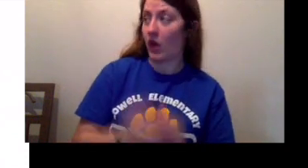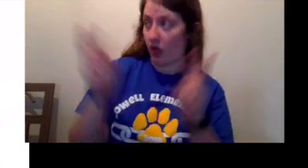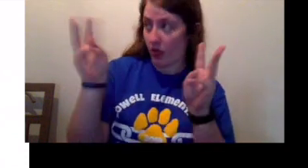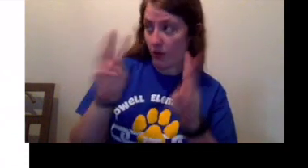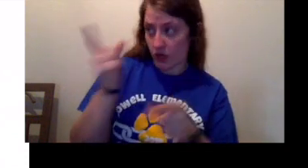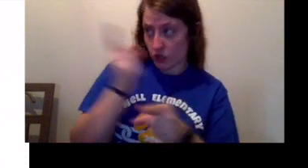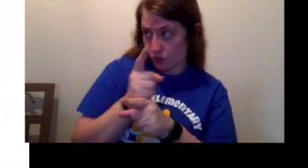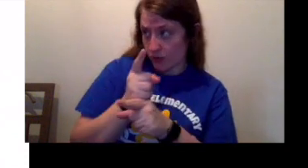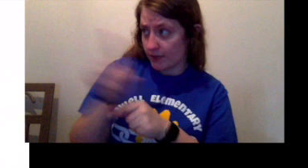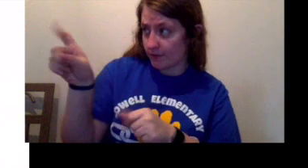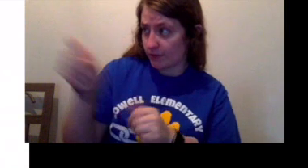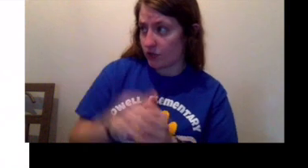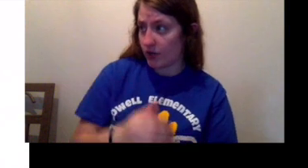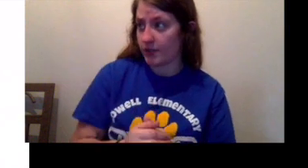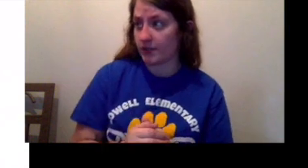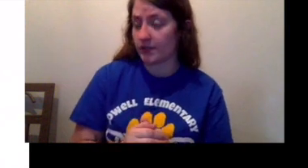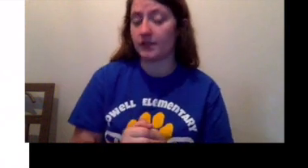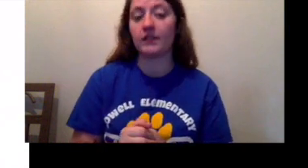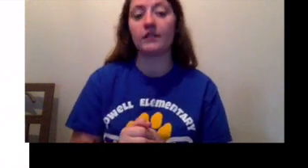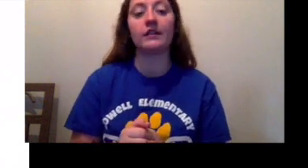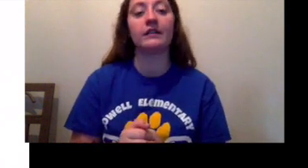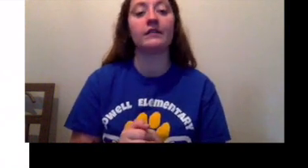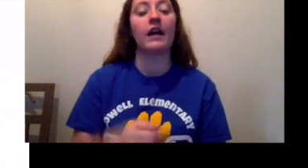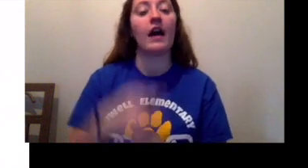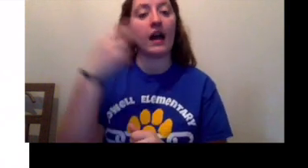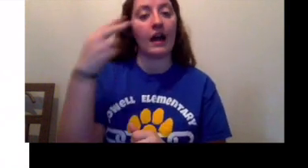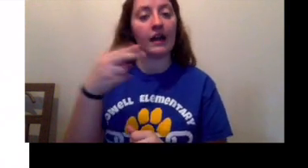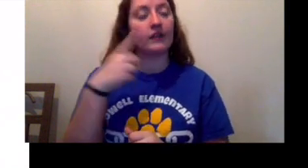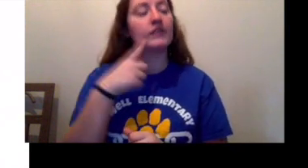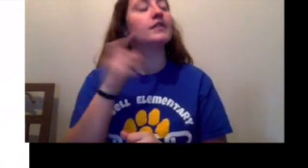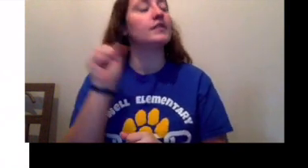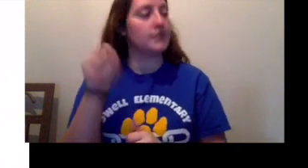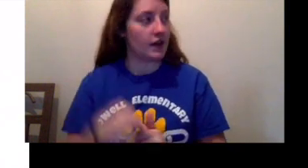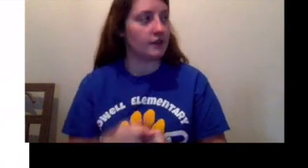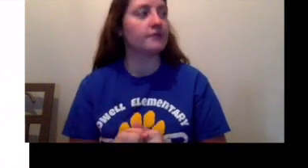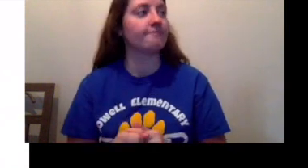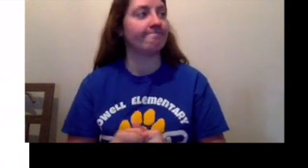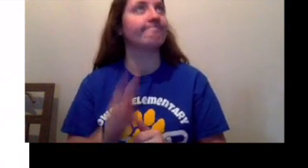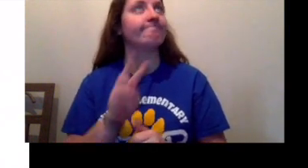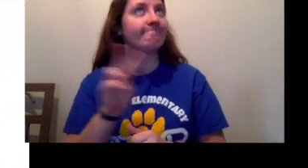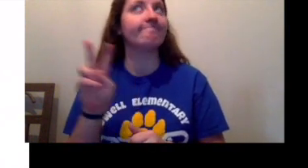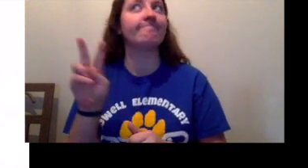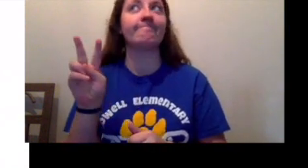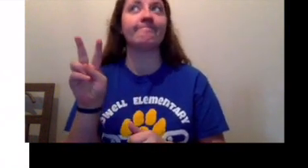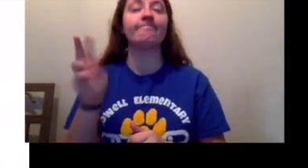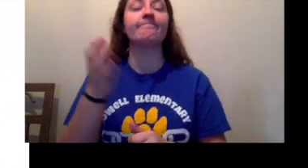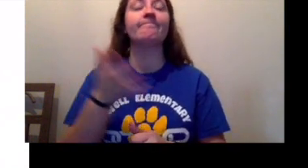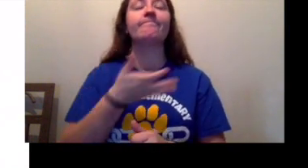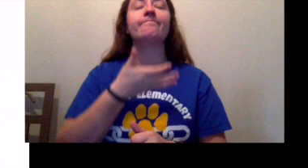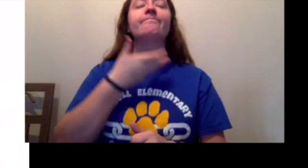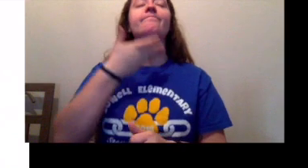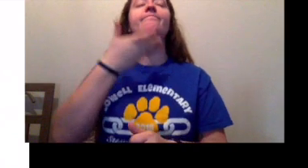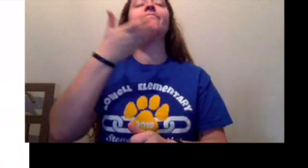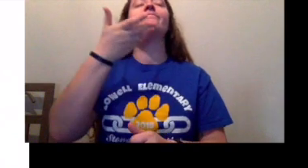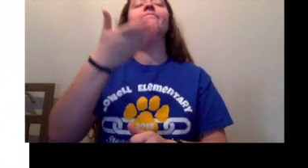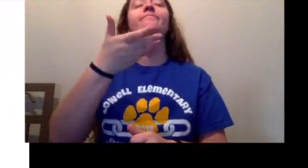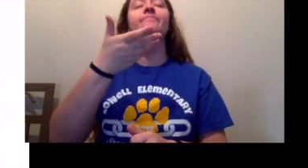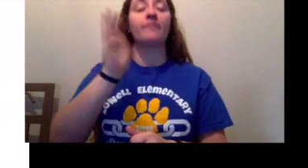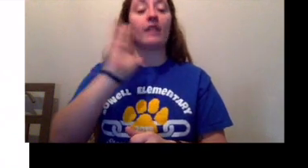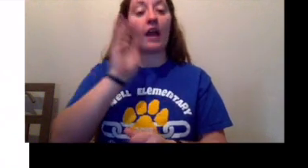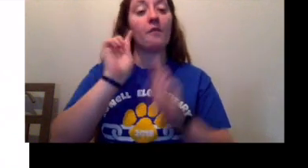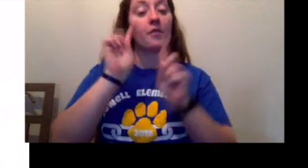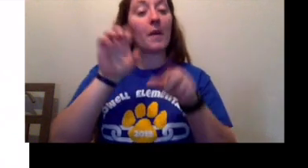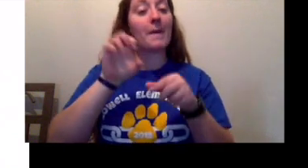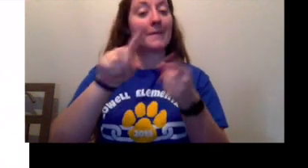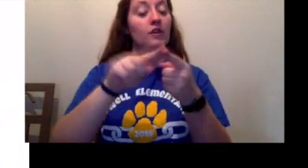She asked. Henrik nodded and looked at the sky. He smelt the air. I will be going back